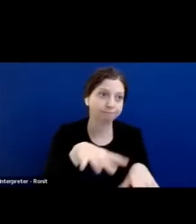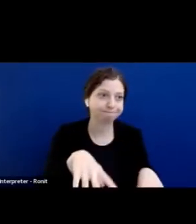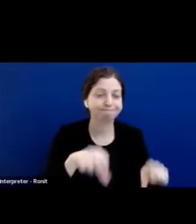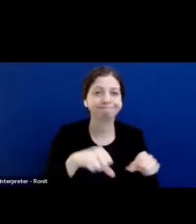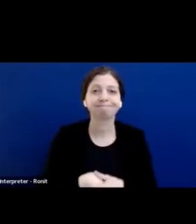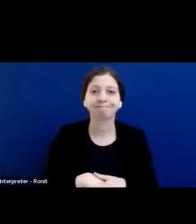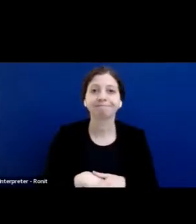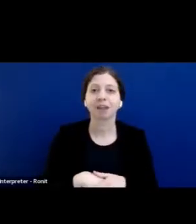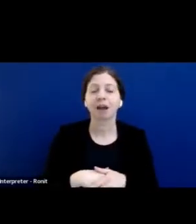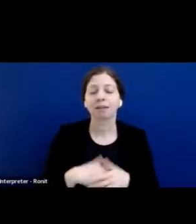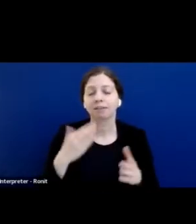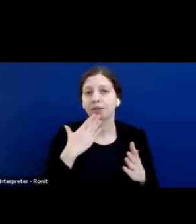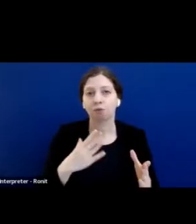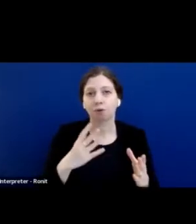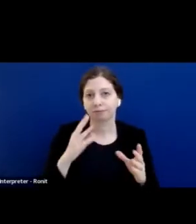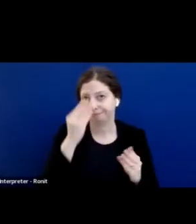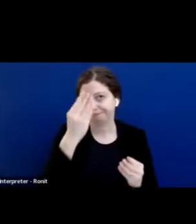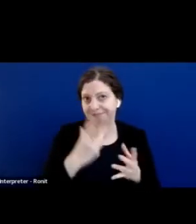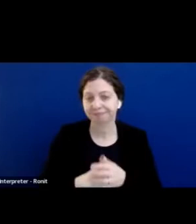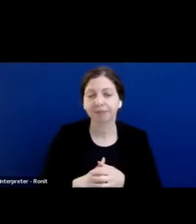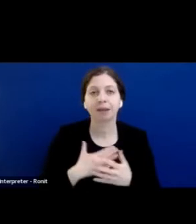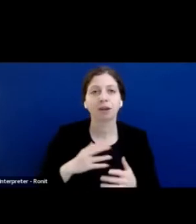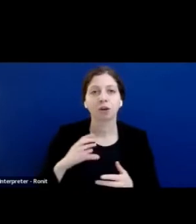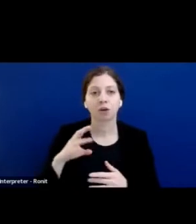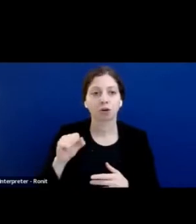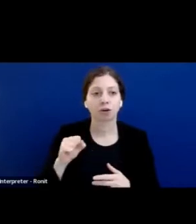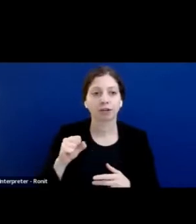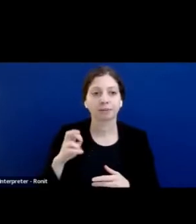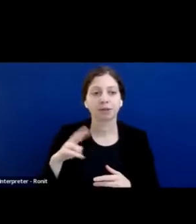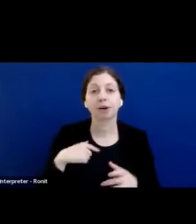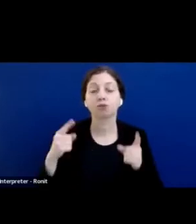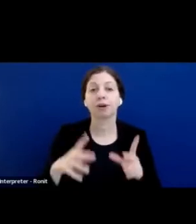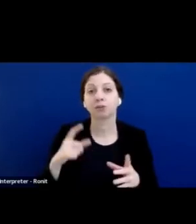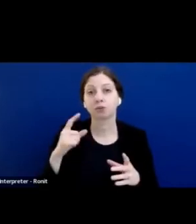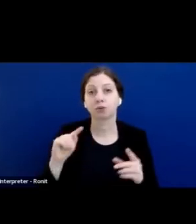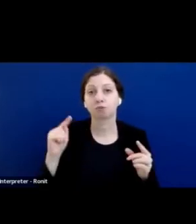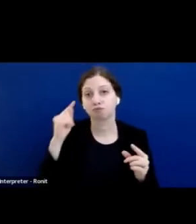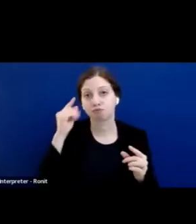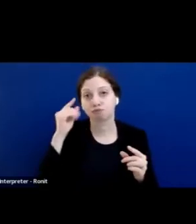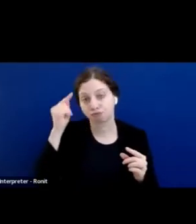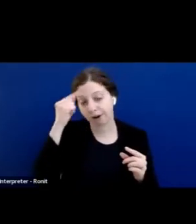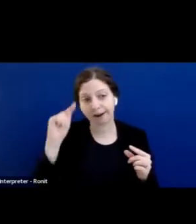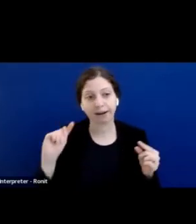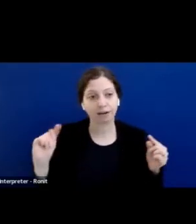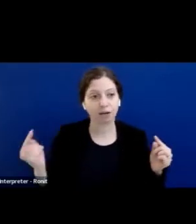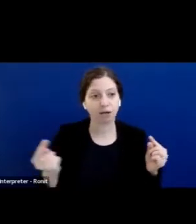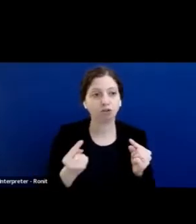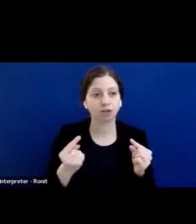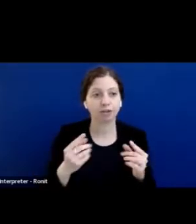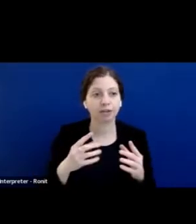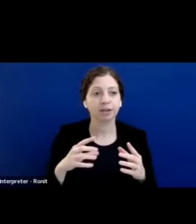presentation. As Judy said, my name is Chris Miller, and I'm the Director of the Brain Injury Services Coordination Unit at Virginia's Department for